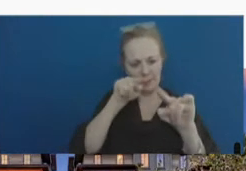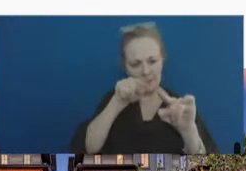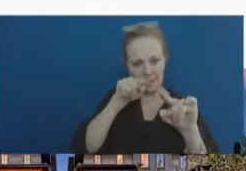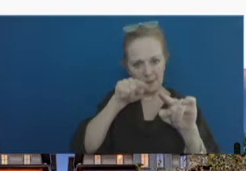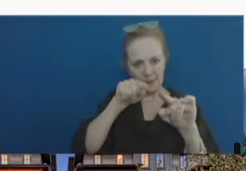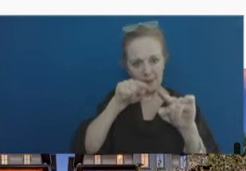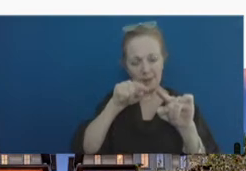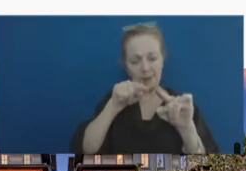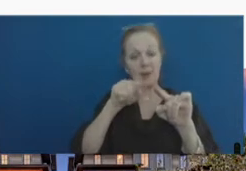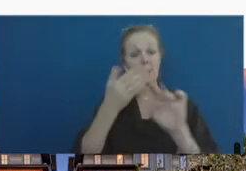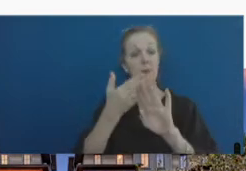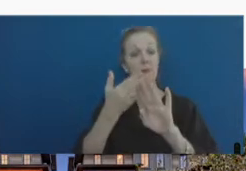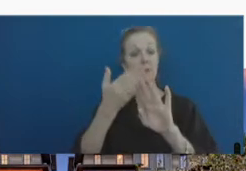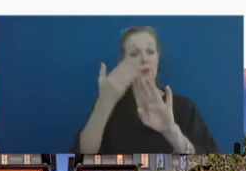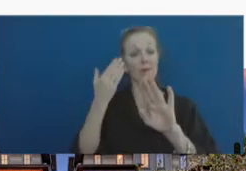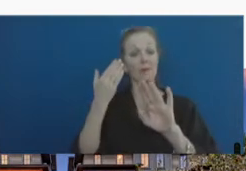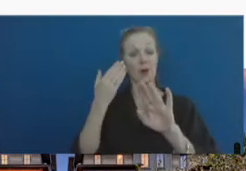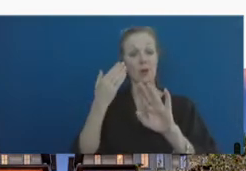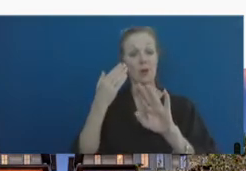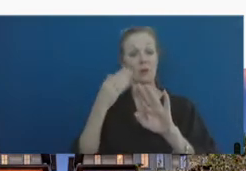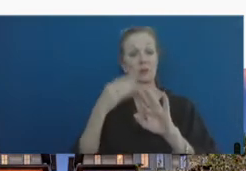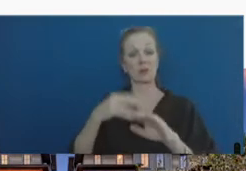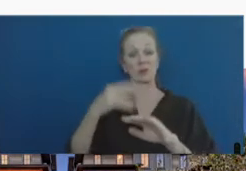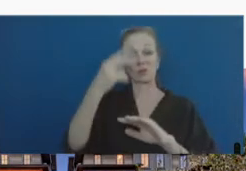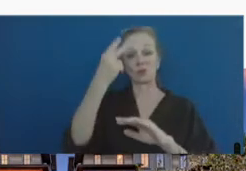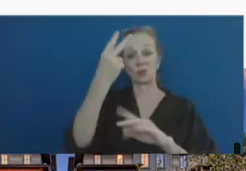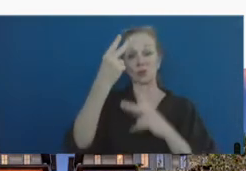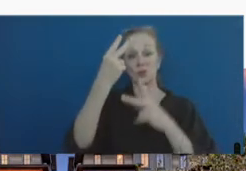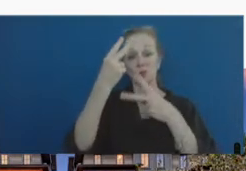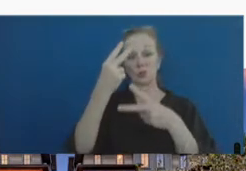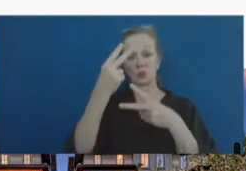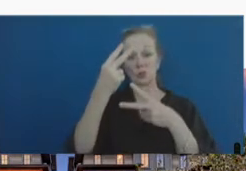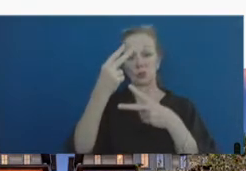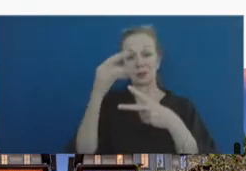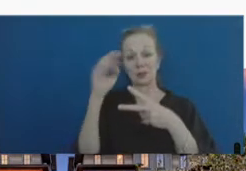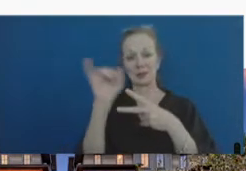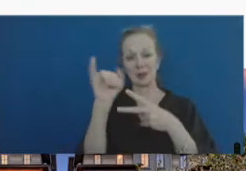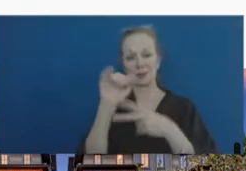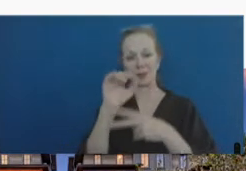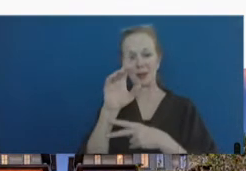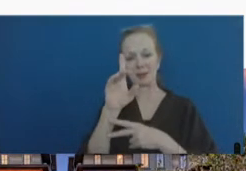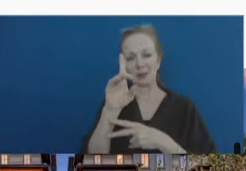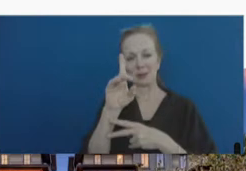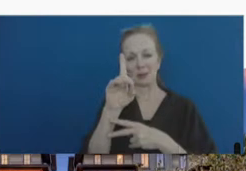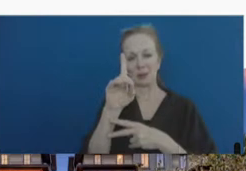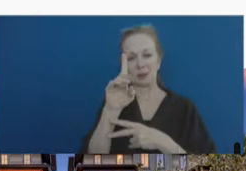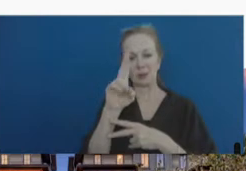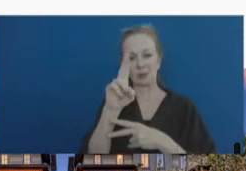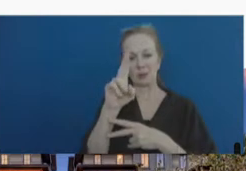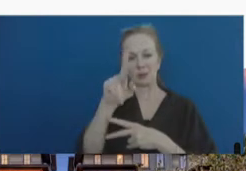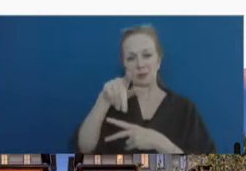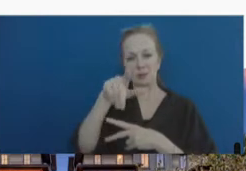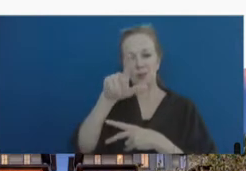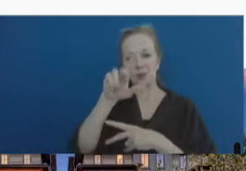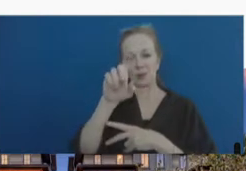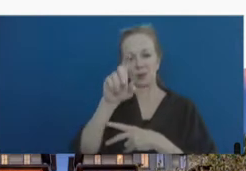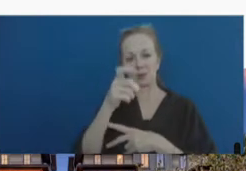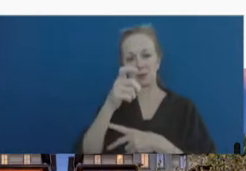in the past they were built as like two up, two down. So it's like the same footprint as a duplex. It's a great product,